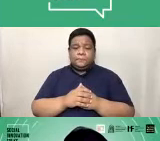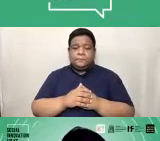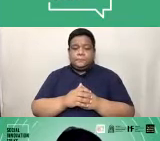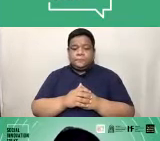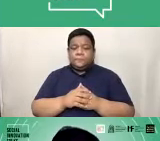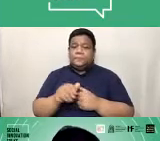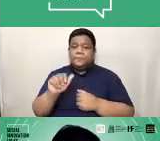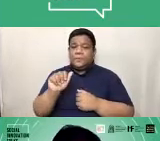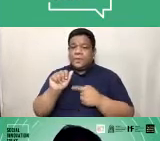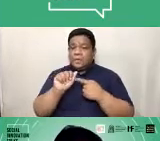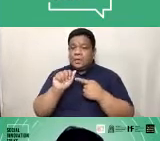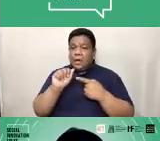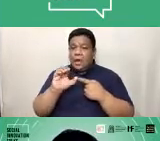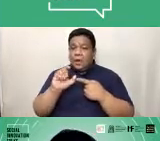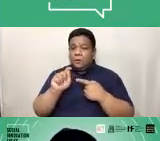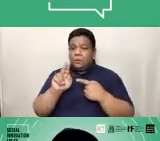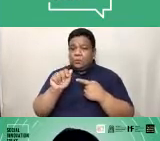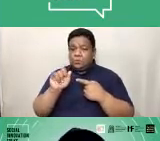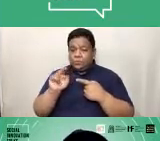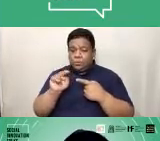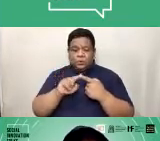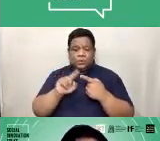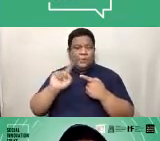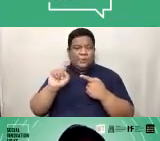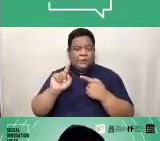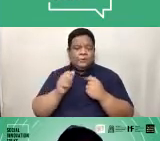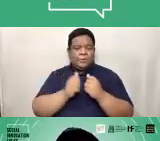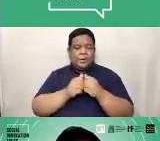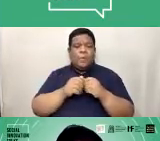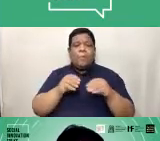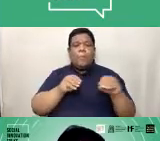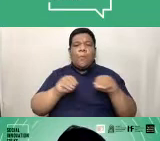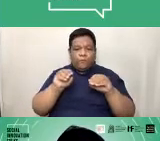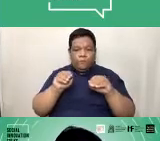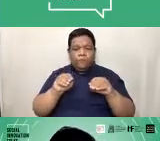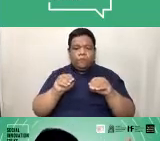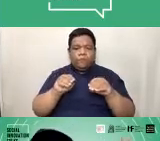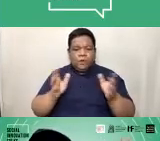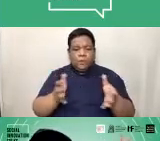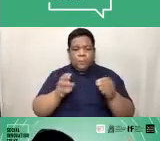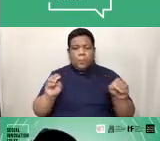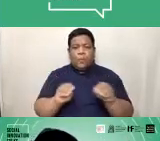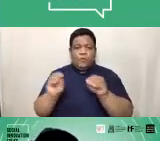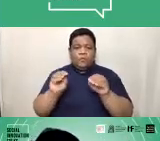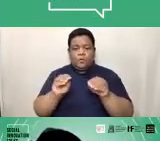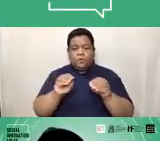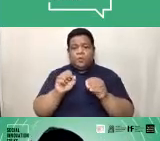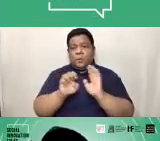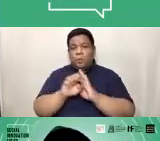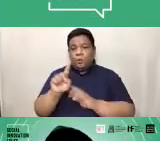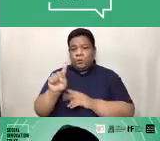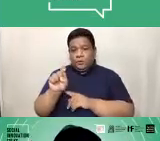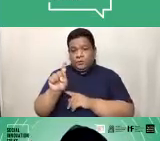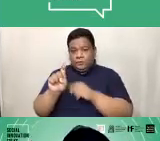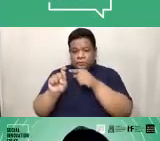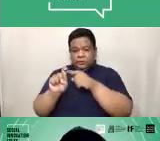So actuation is the first. And actuation is simply as moving or actuating. Me moving my fingers is a form of